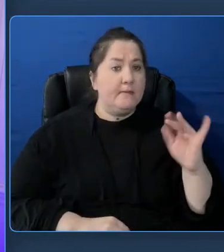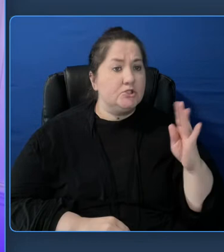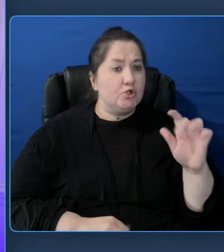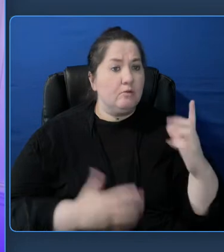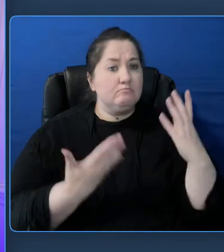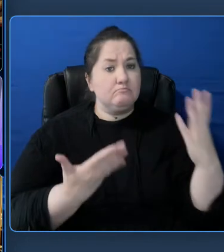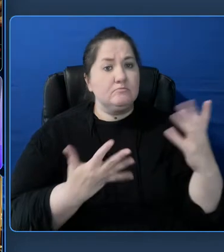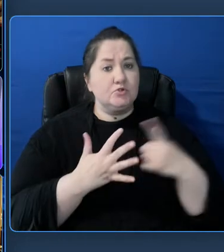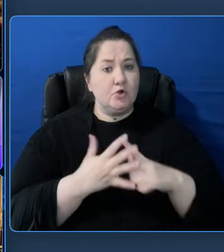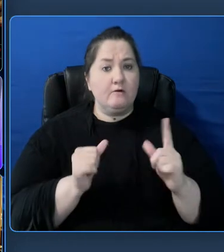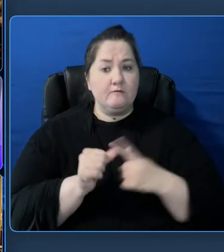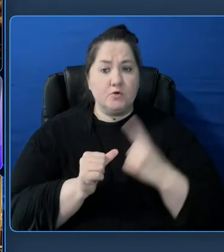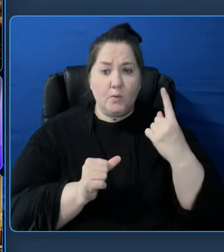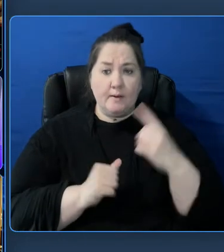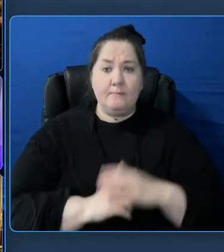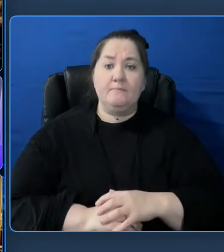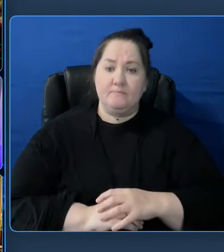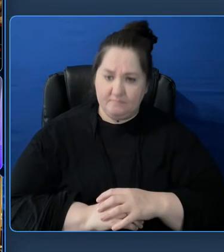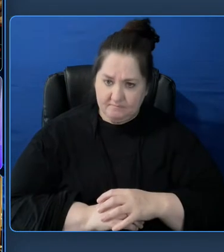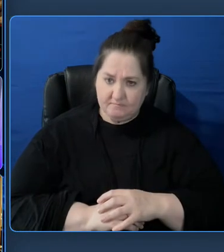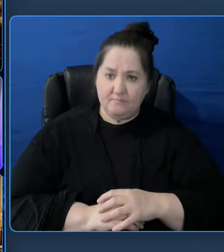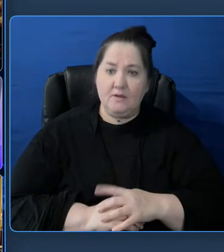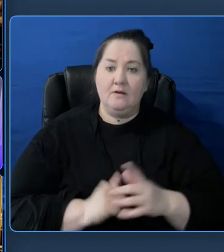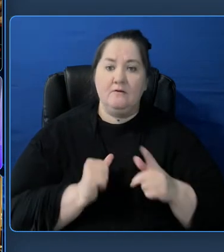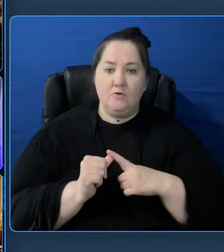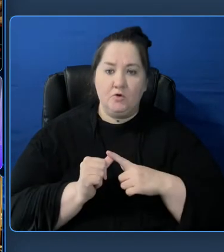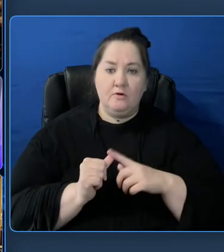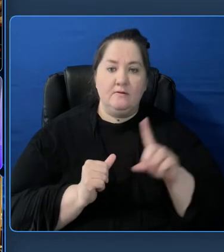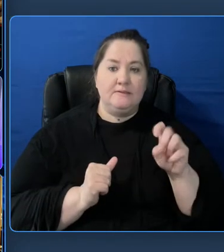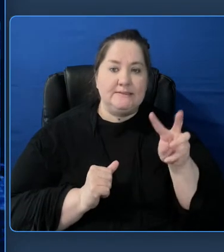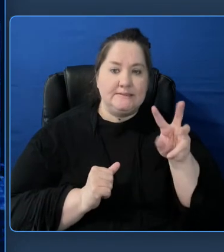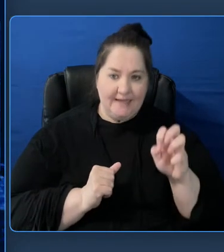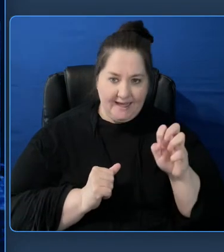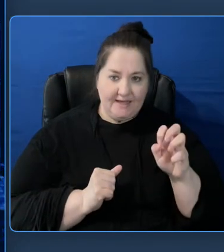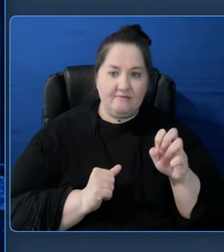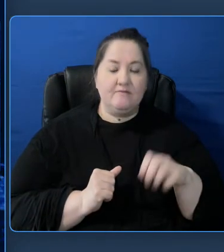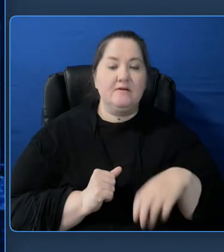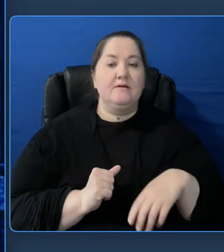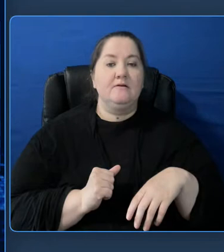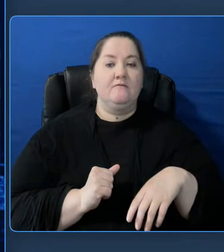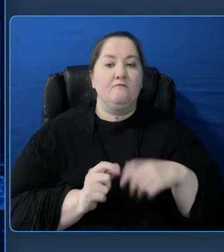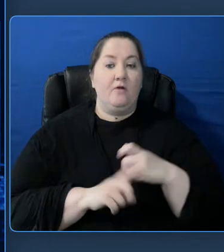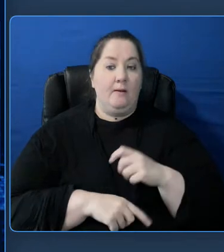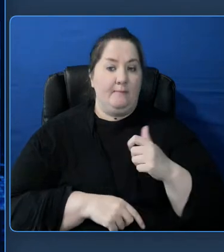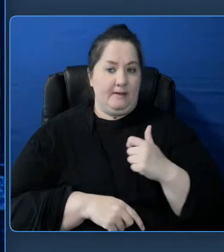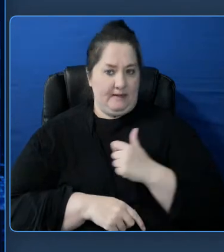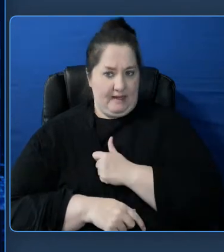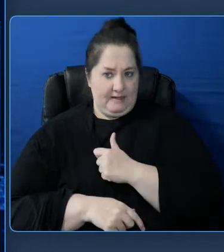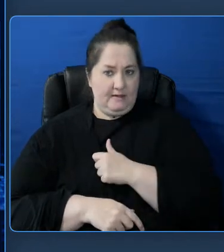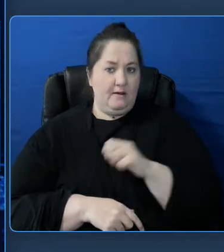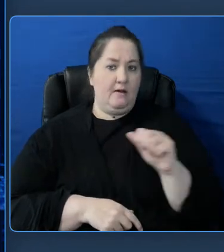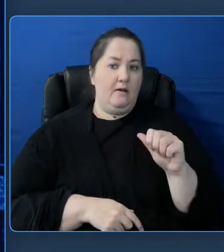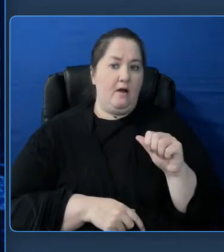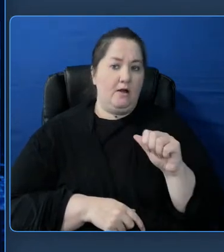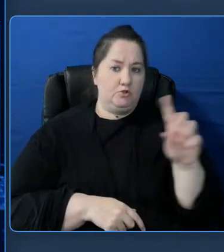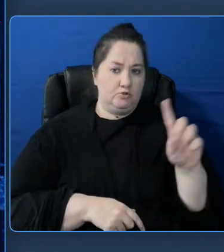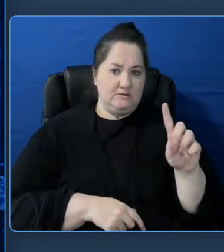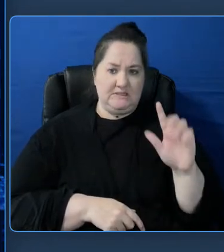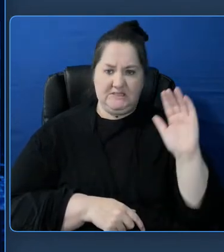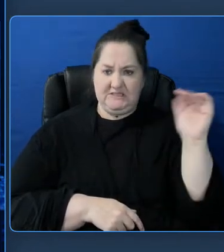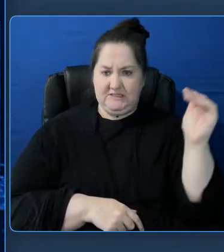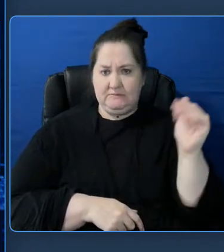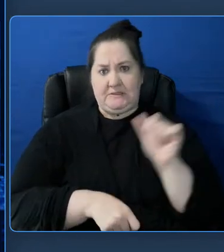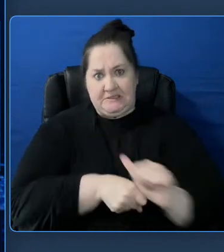go ahead and start with the first question. All right. First one coming in from Dave Troutman in Edmonton, Canada. Audio description seems